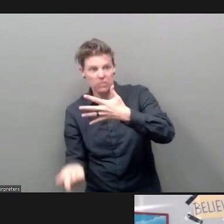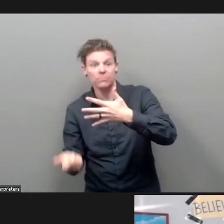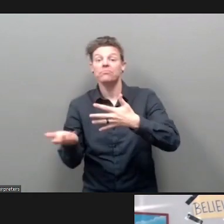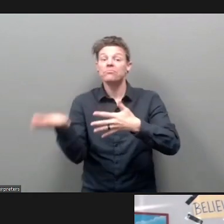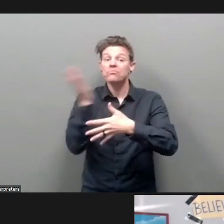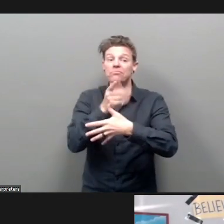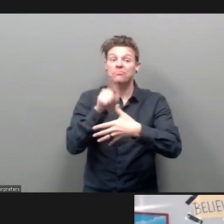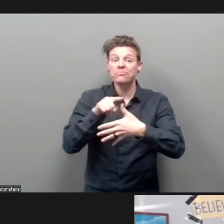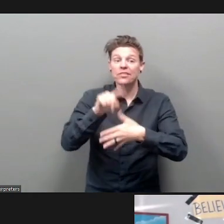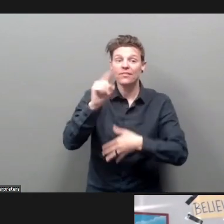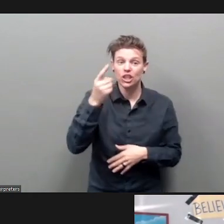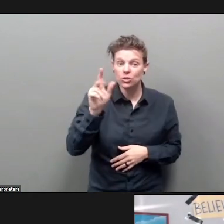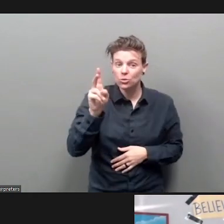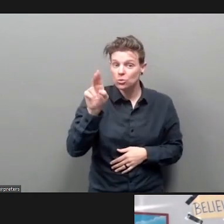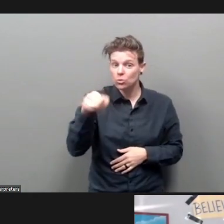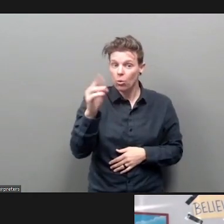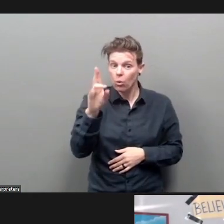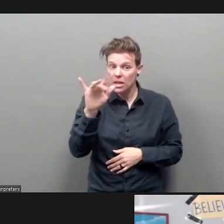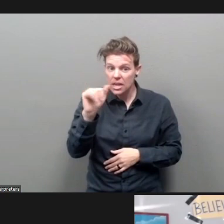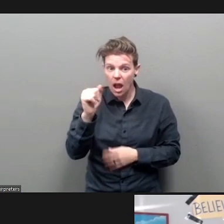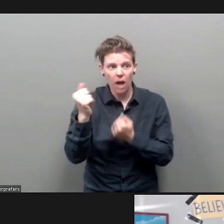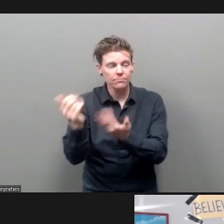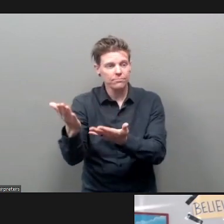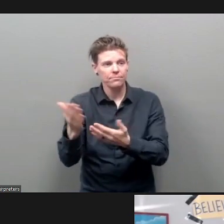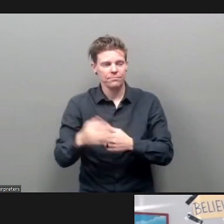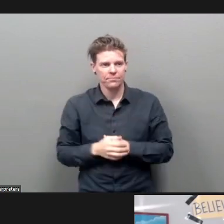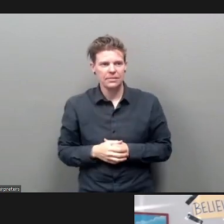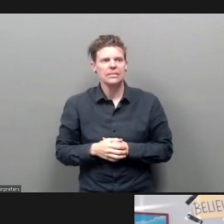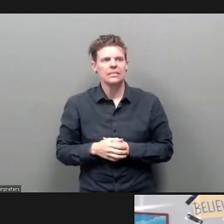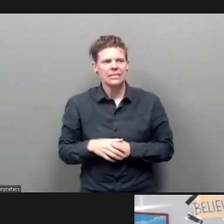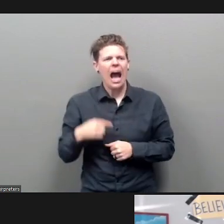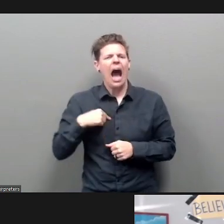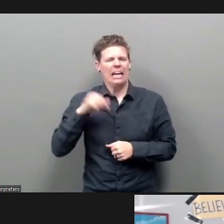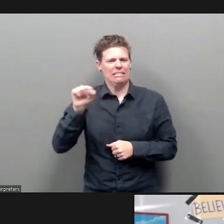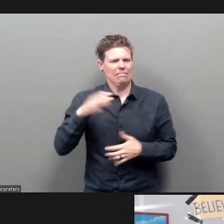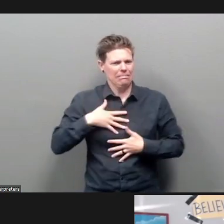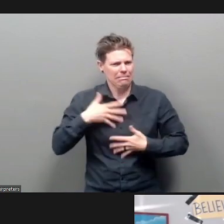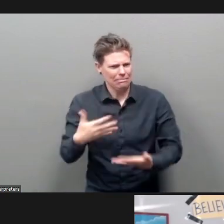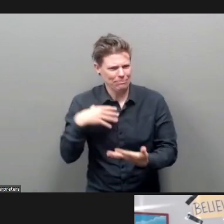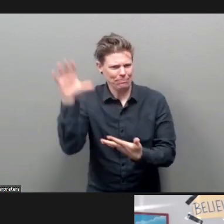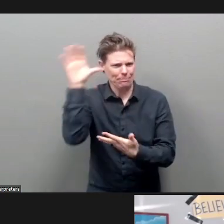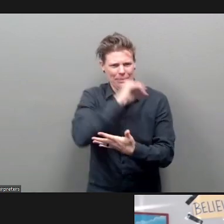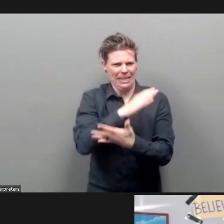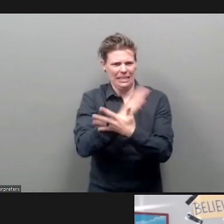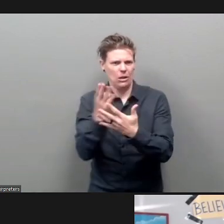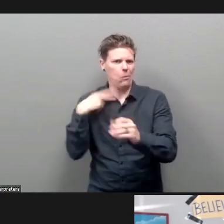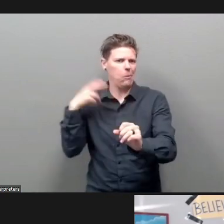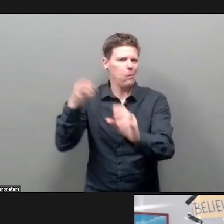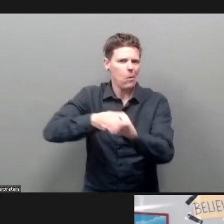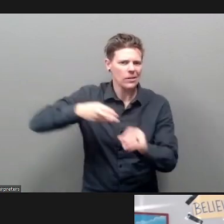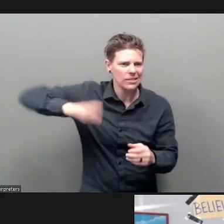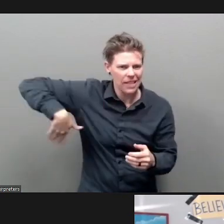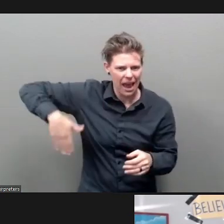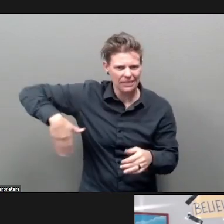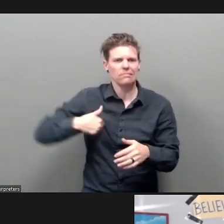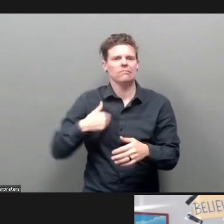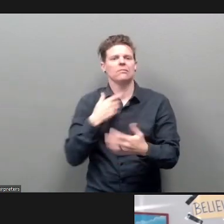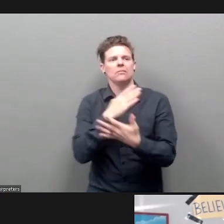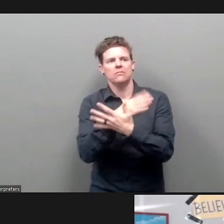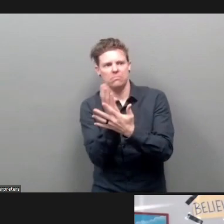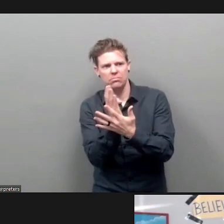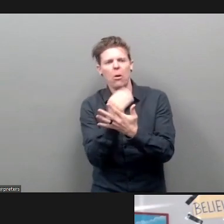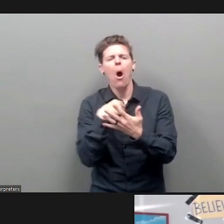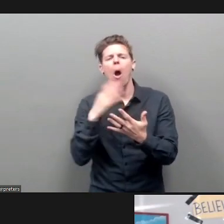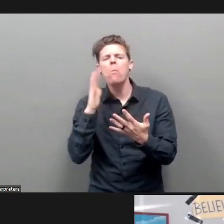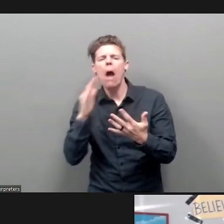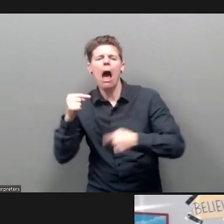I'm one of the people that missed the beginning, so I apologize if you already said this. I will go back, and I sent a bunch of these ahead of time,